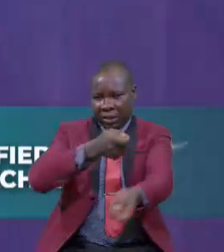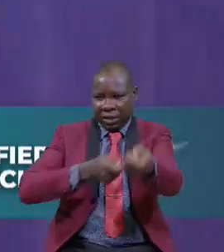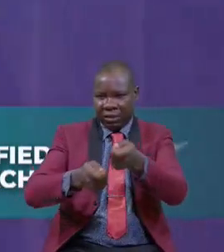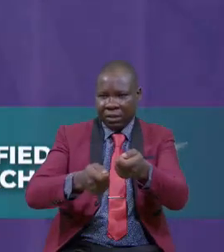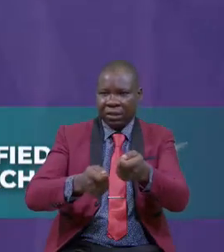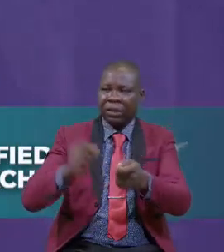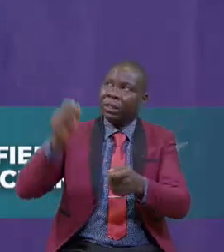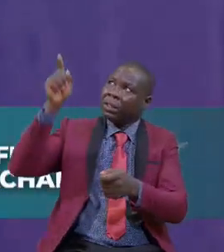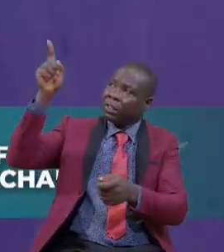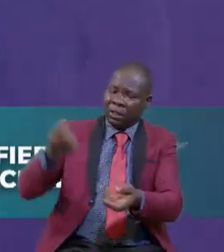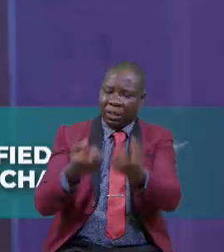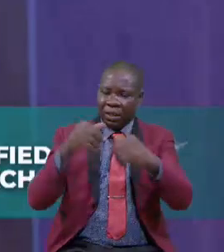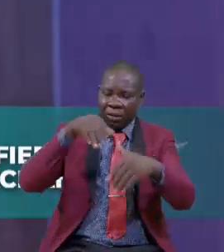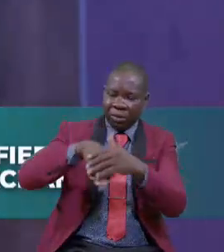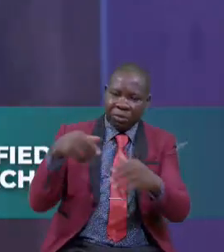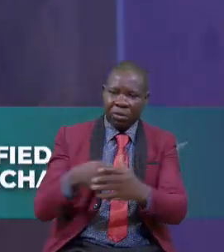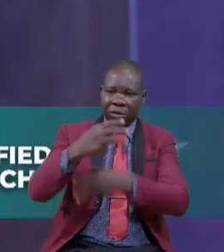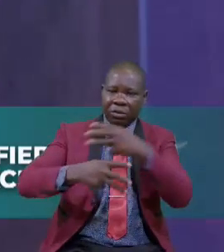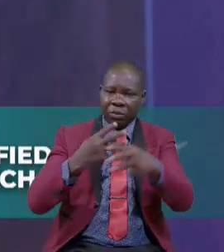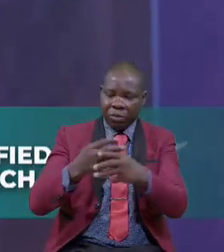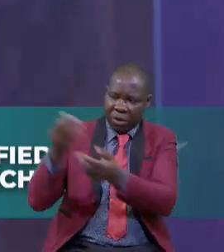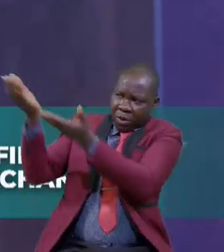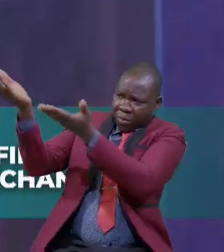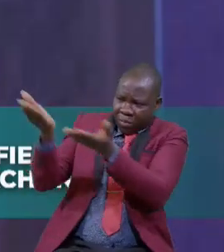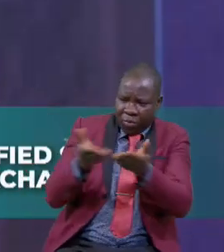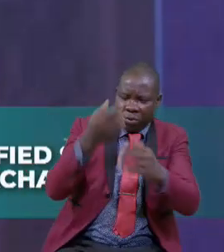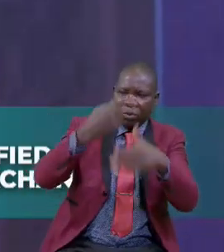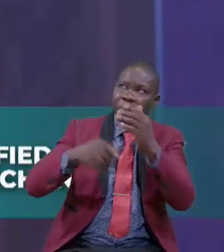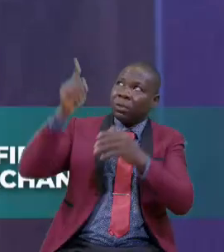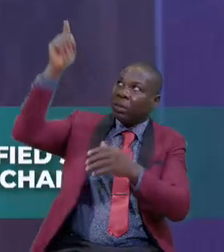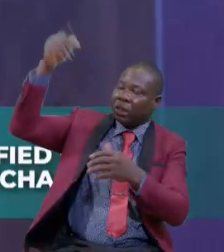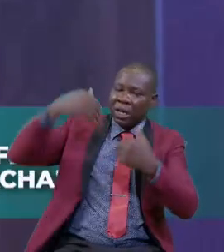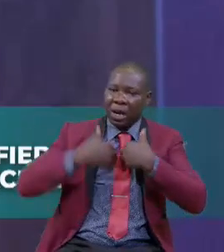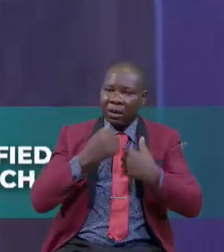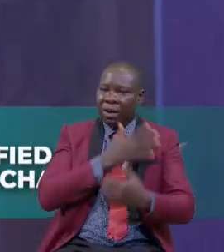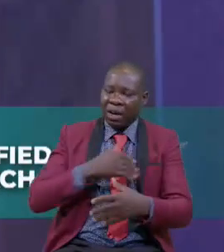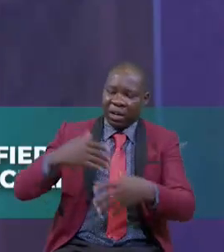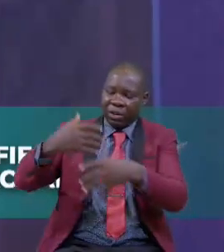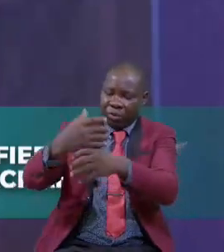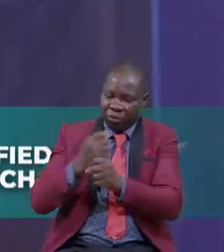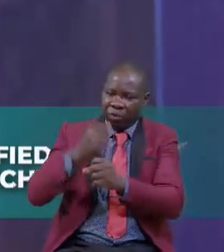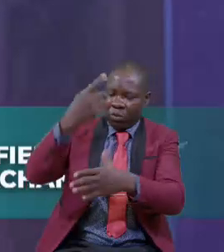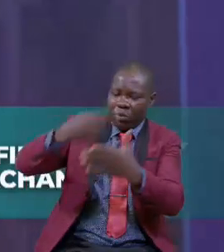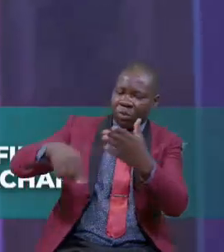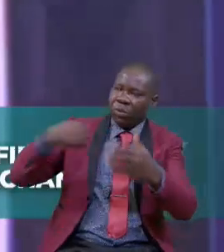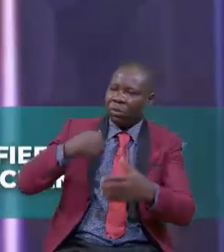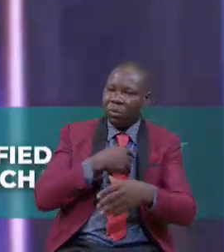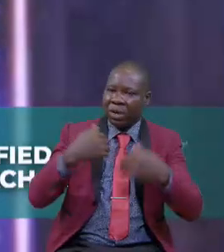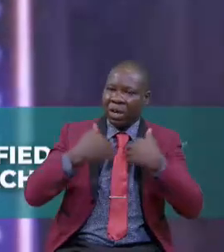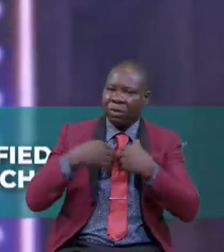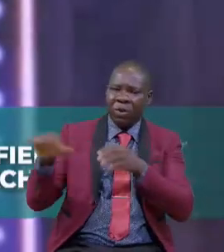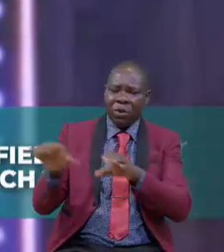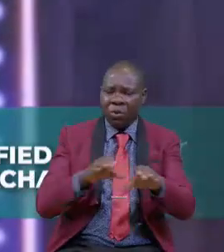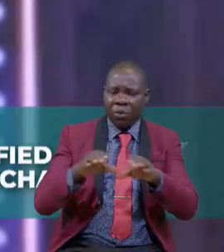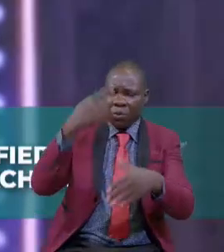we had. What did we have? We had sin in our lives, an exchange. He got our sin, he